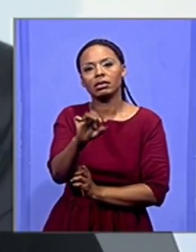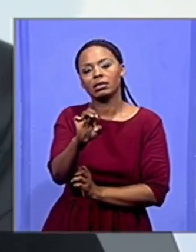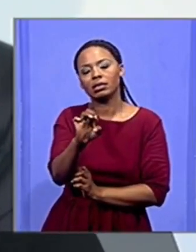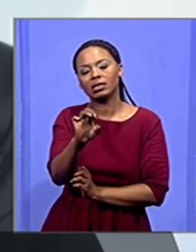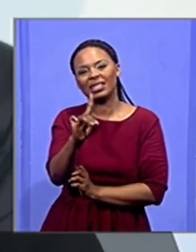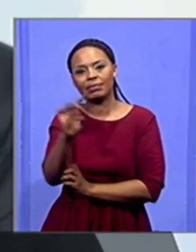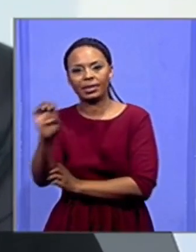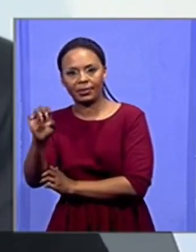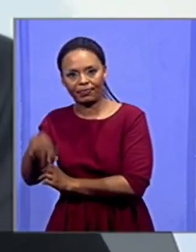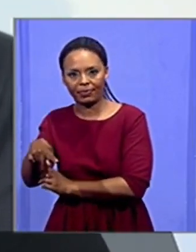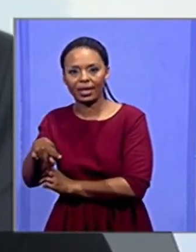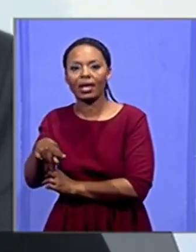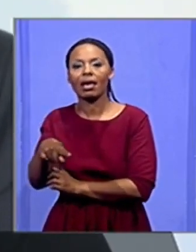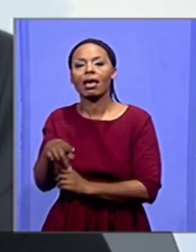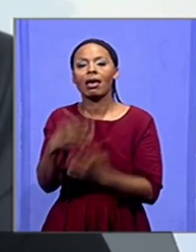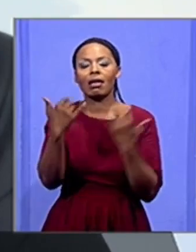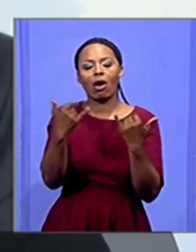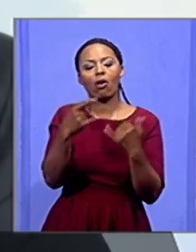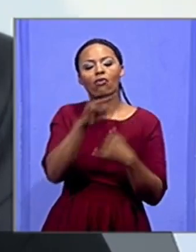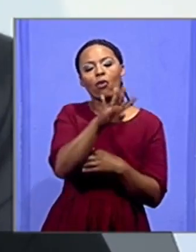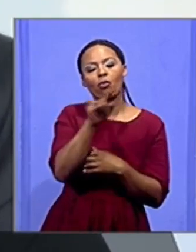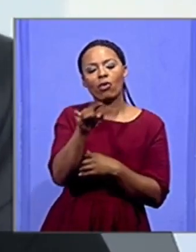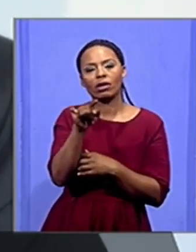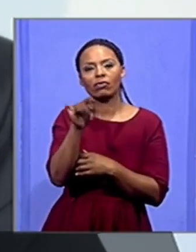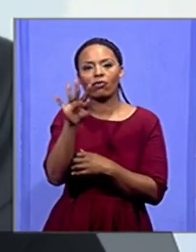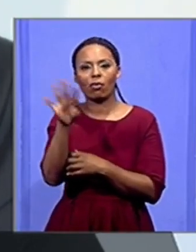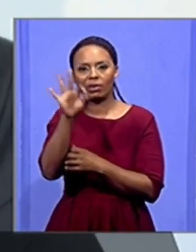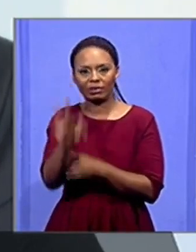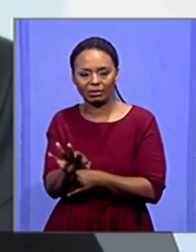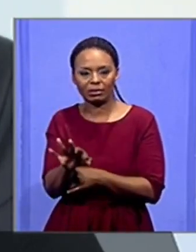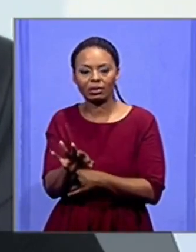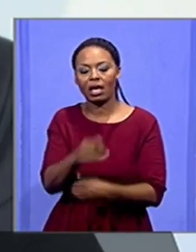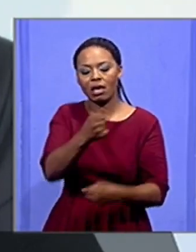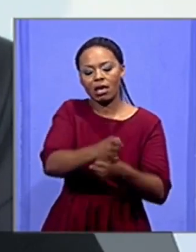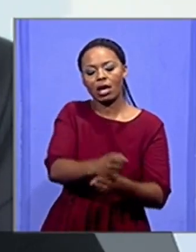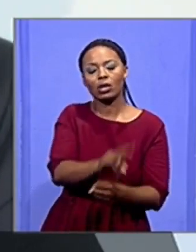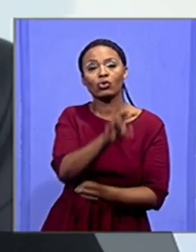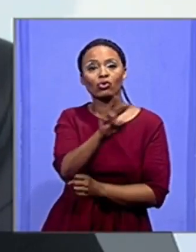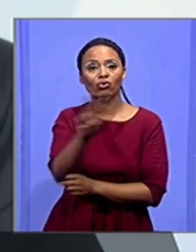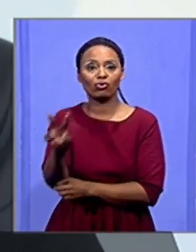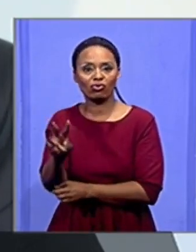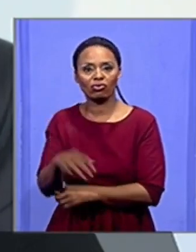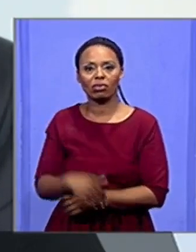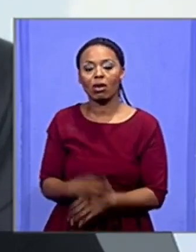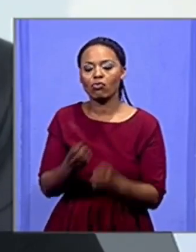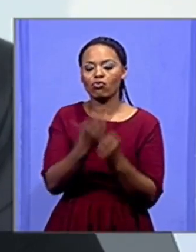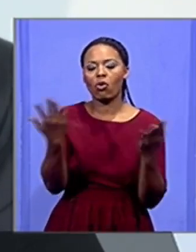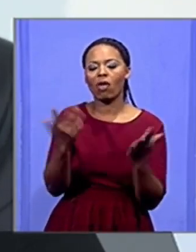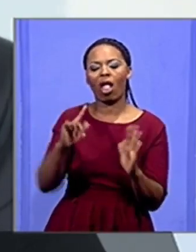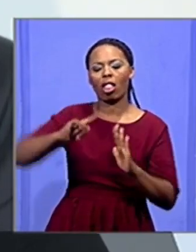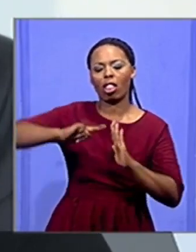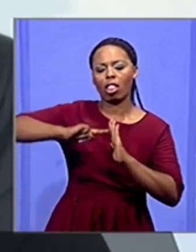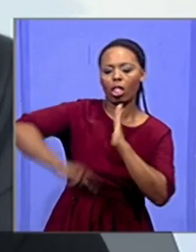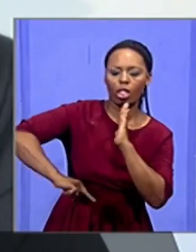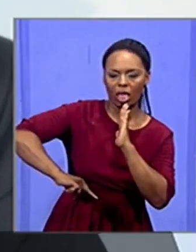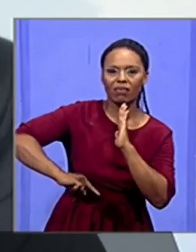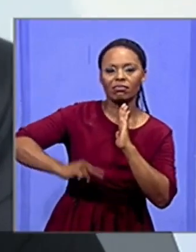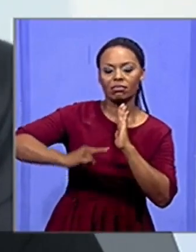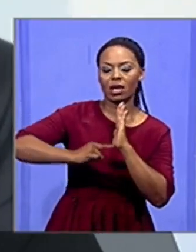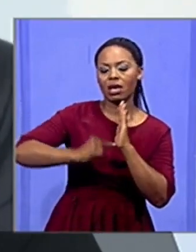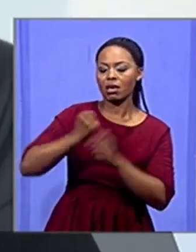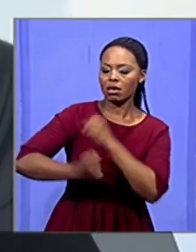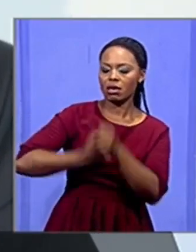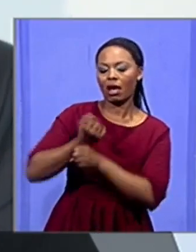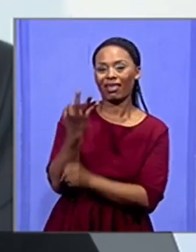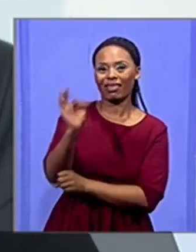to 4.4% in 2022. And the lowest that it has been in that